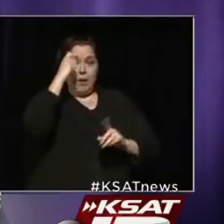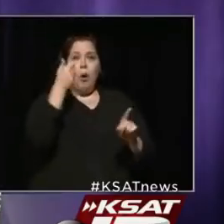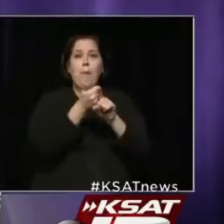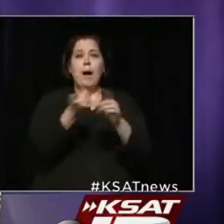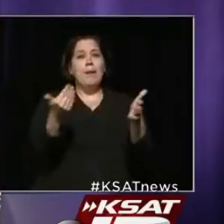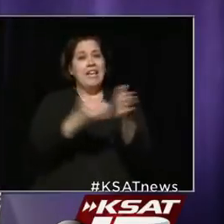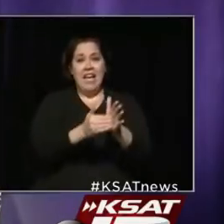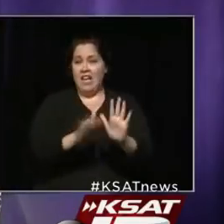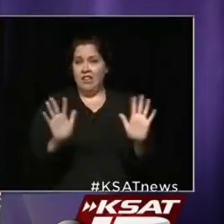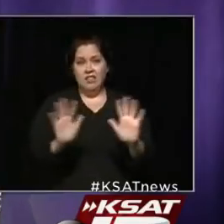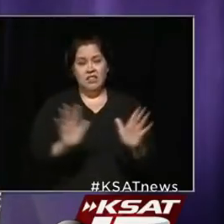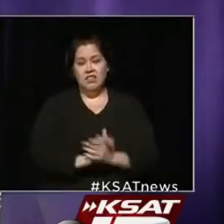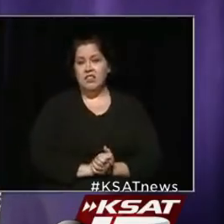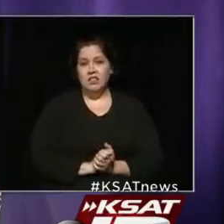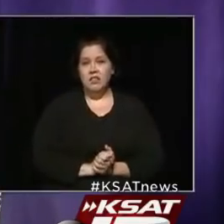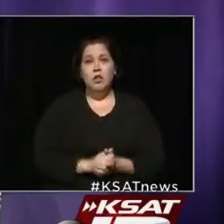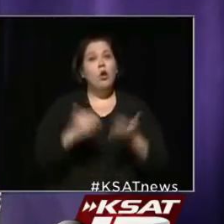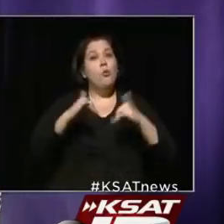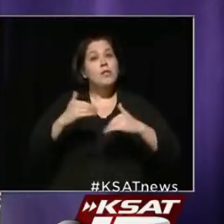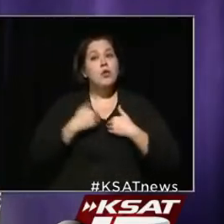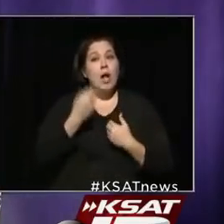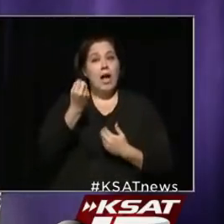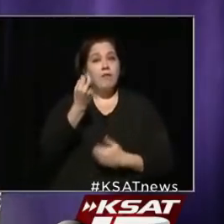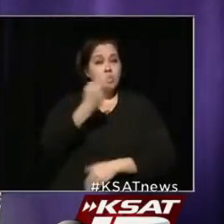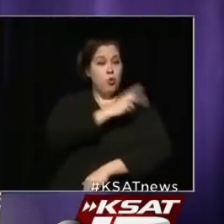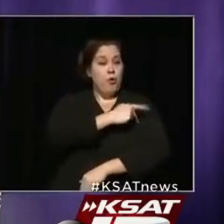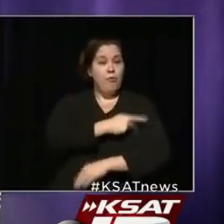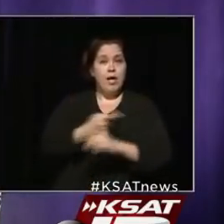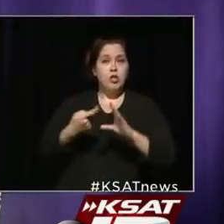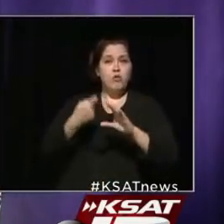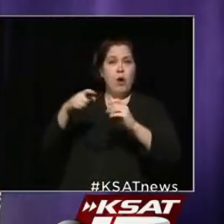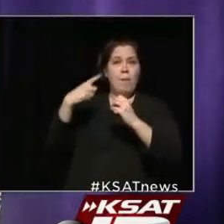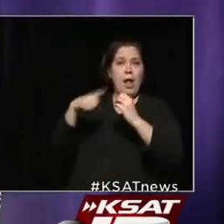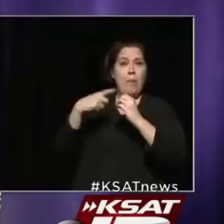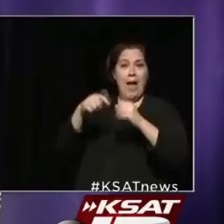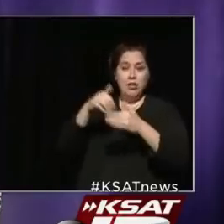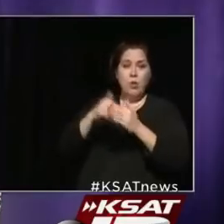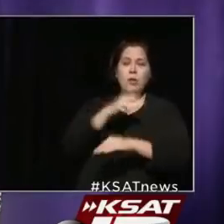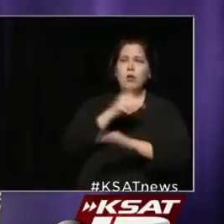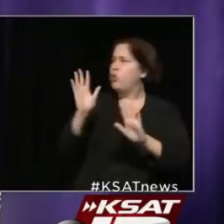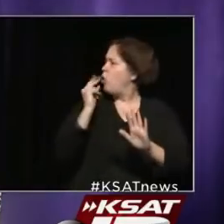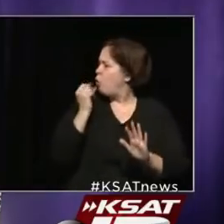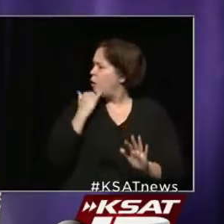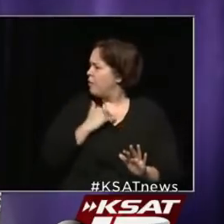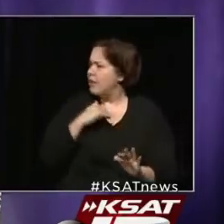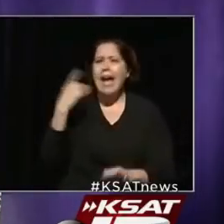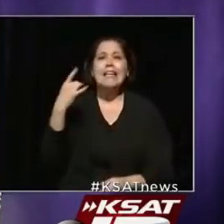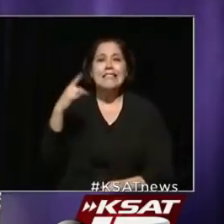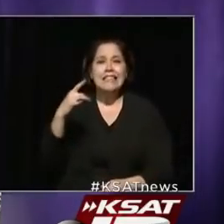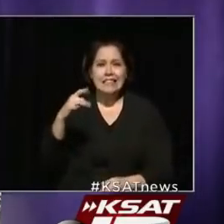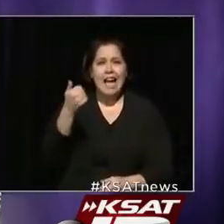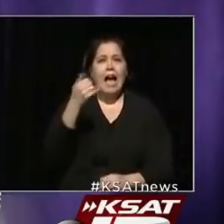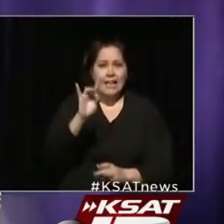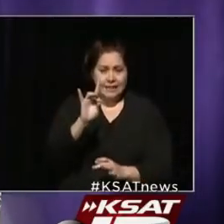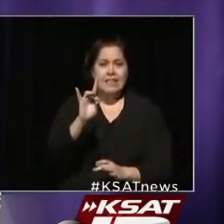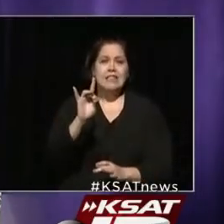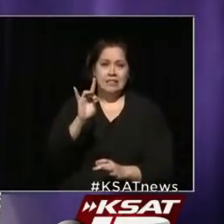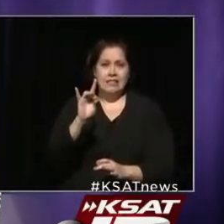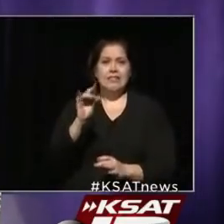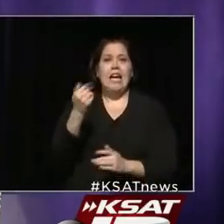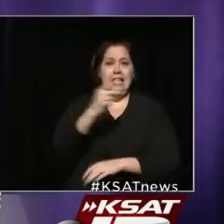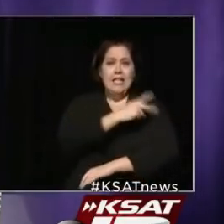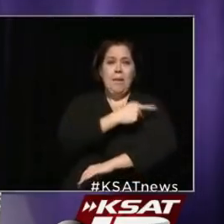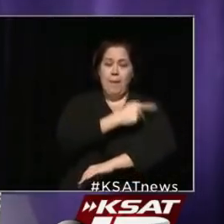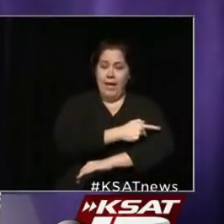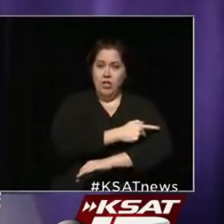again. We still have 12 patients from El Paso in the hospital. No, 18. 18, and